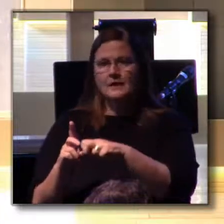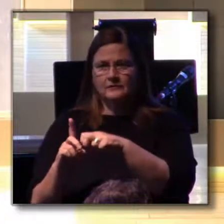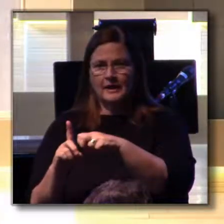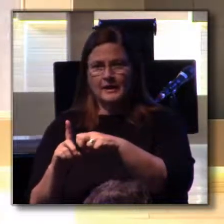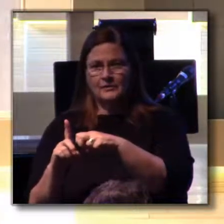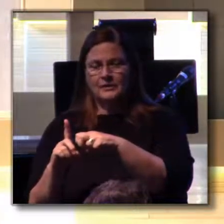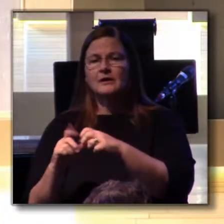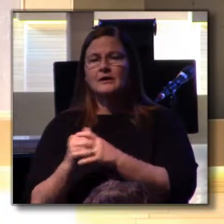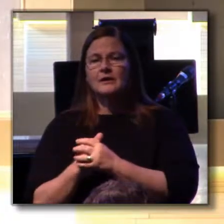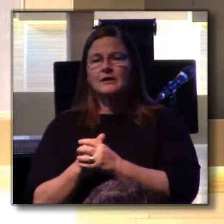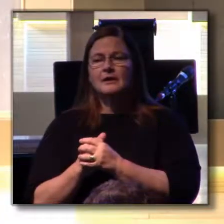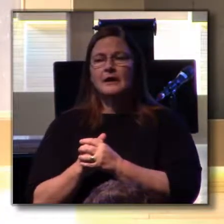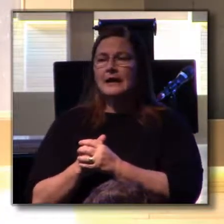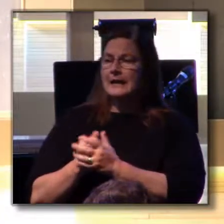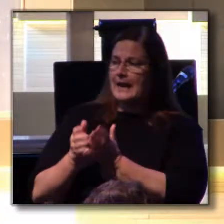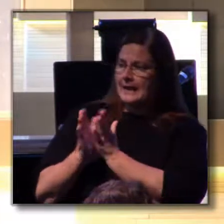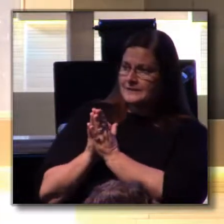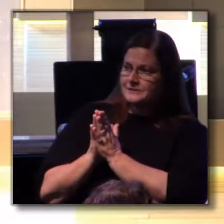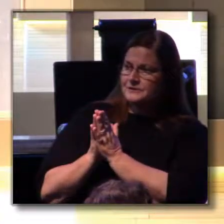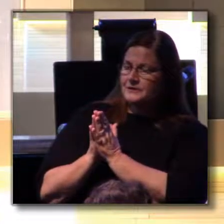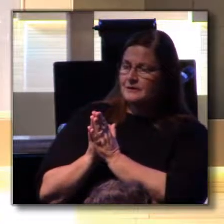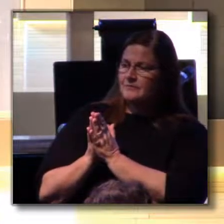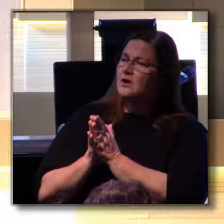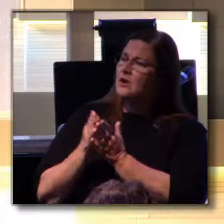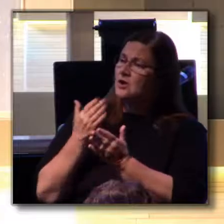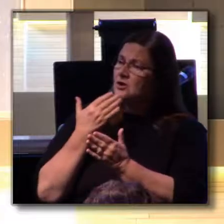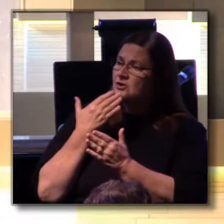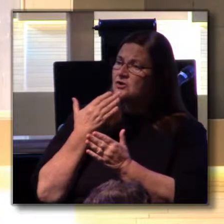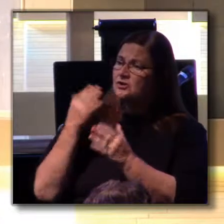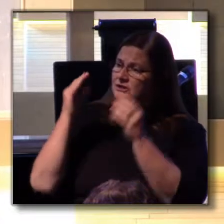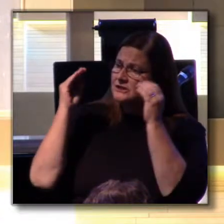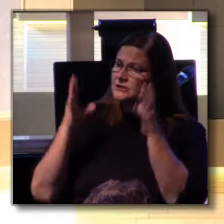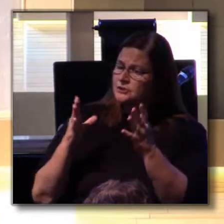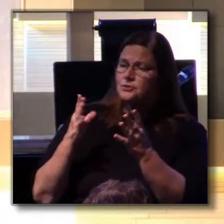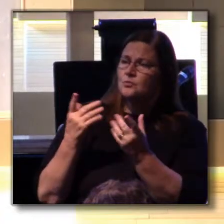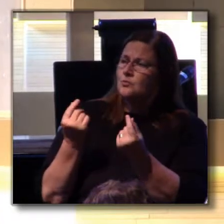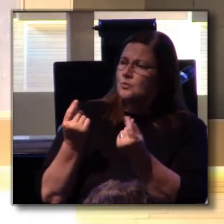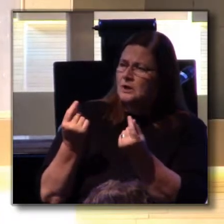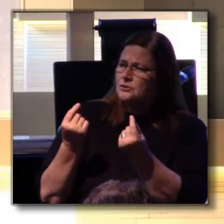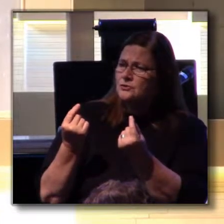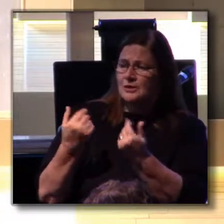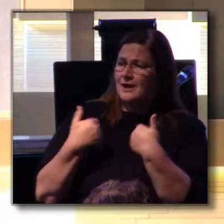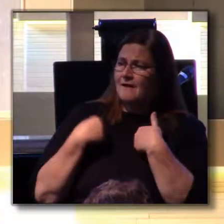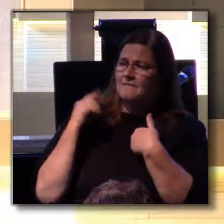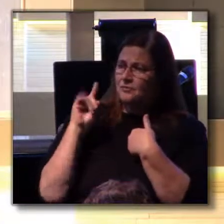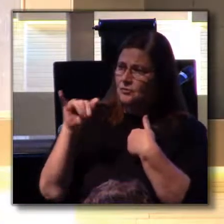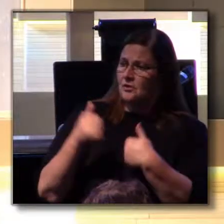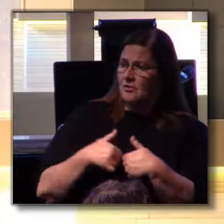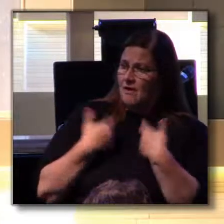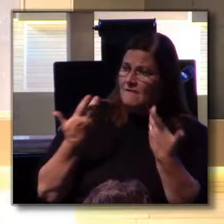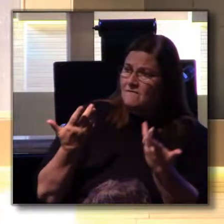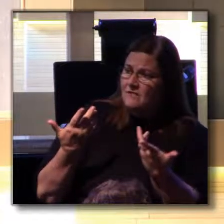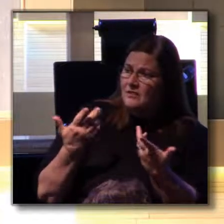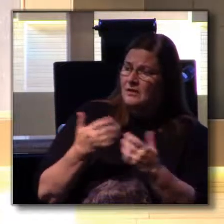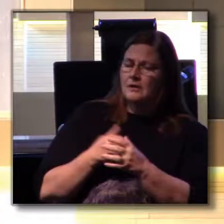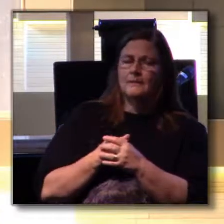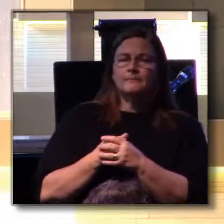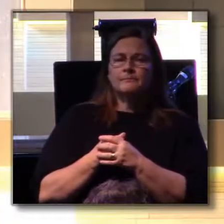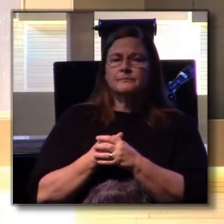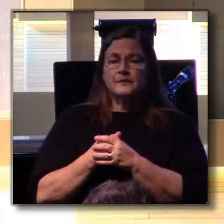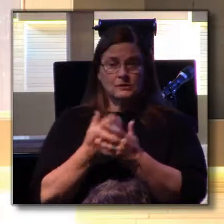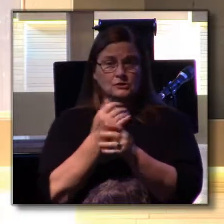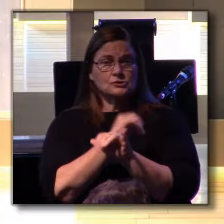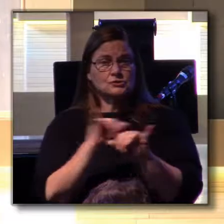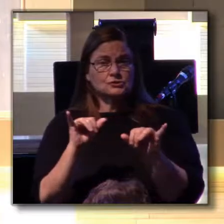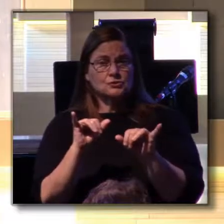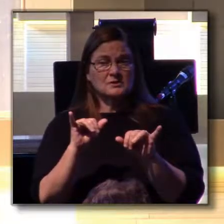him, "Good teacher, what shall I do to inherit eternal life?" And so Yeshua is on his